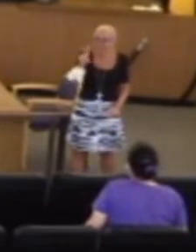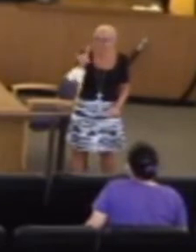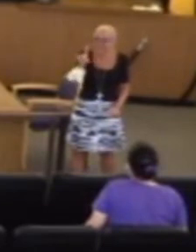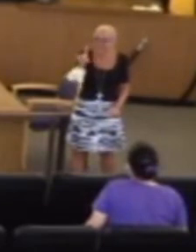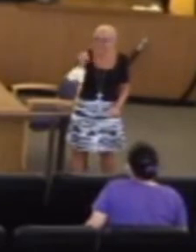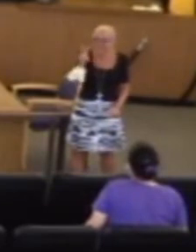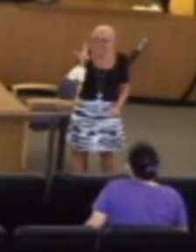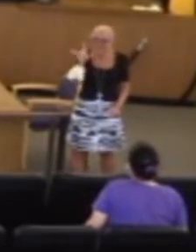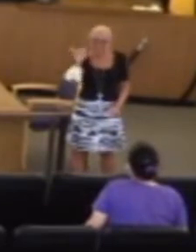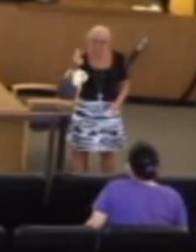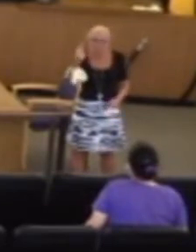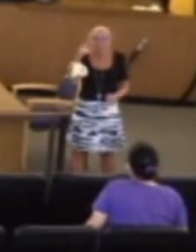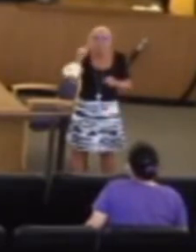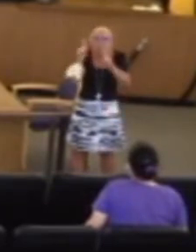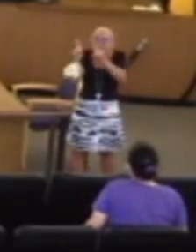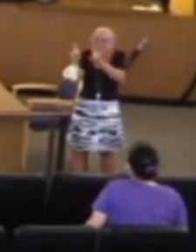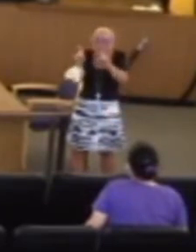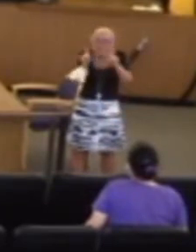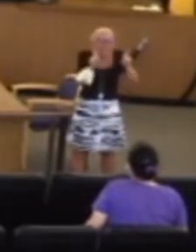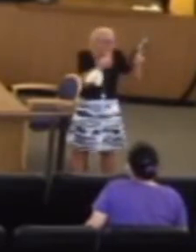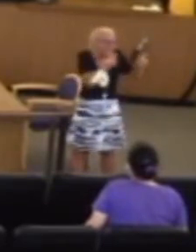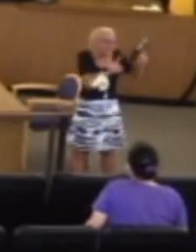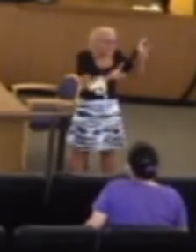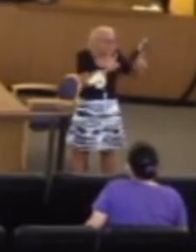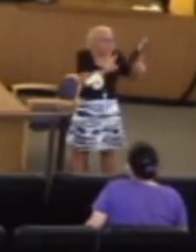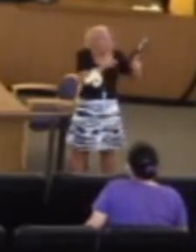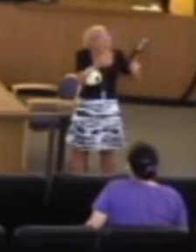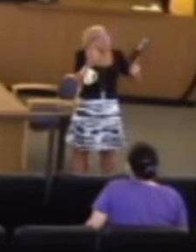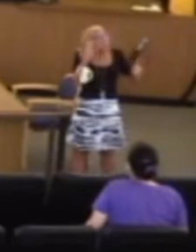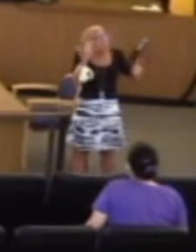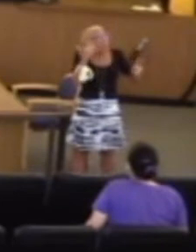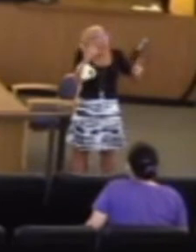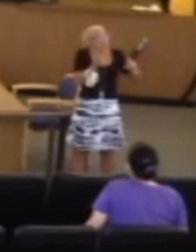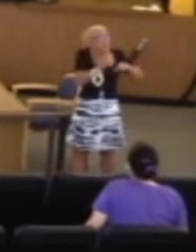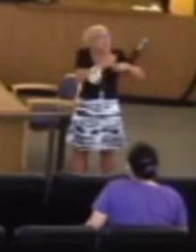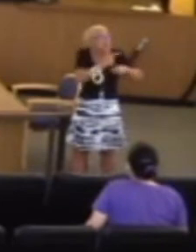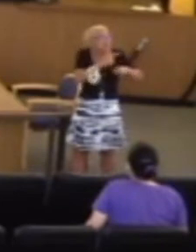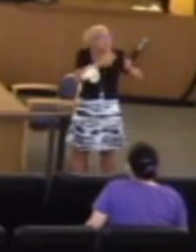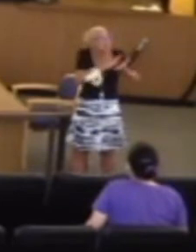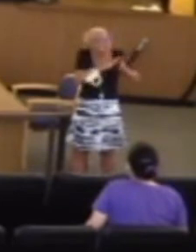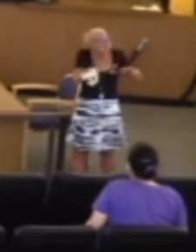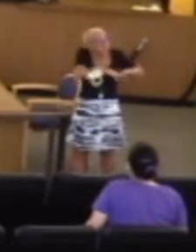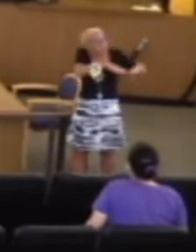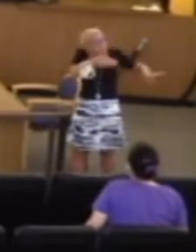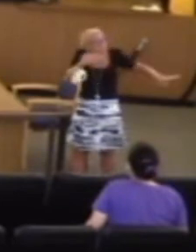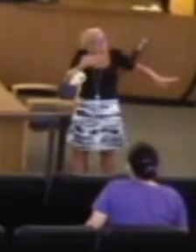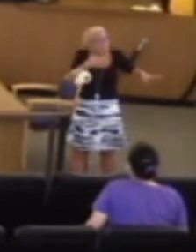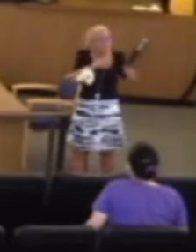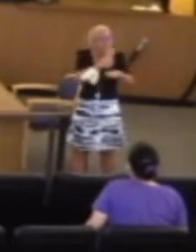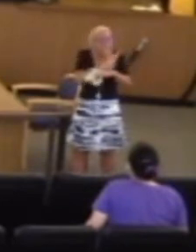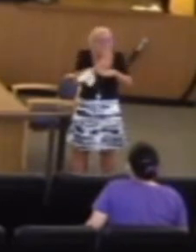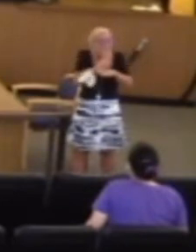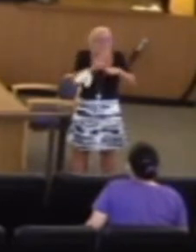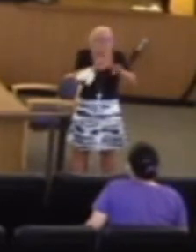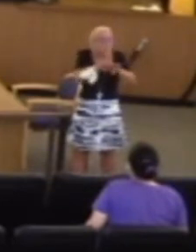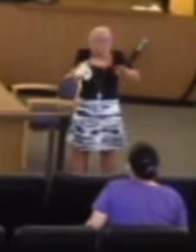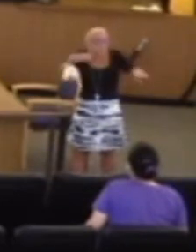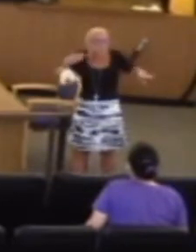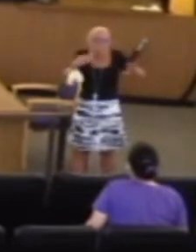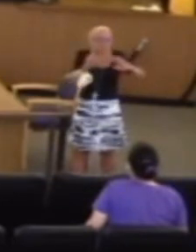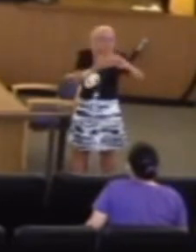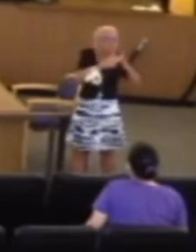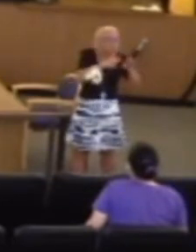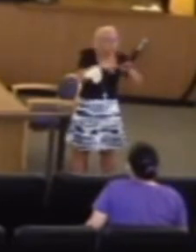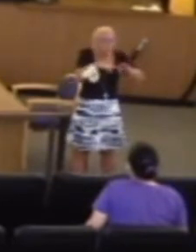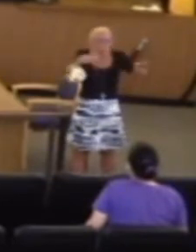people so that we can make sure that we can open our schools, that we can open our businesses, that we can open our communities, get